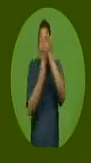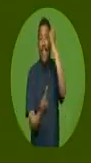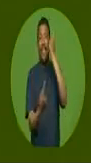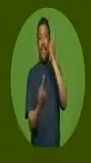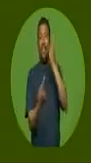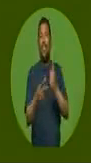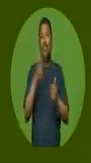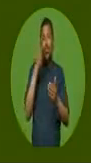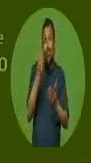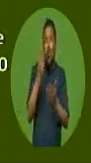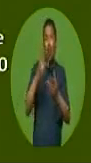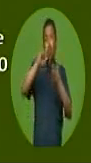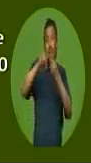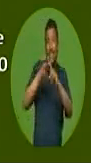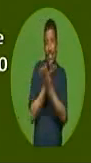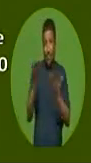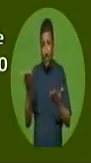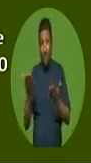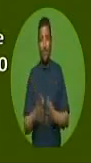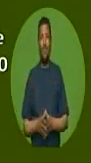only to proprietorship.